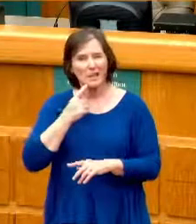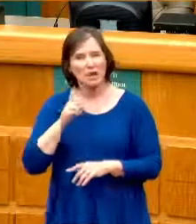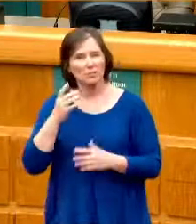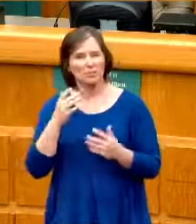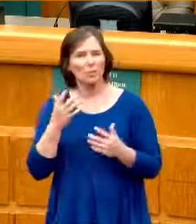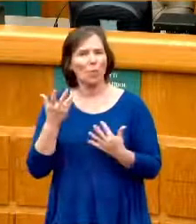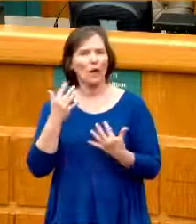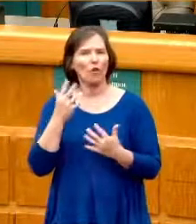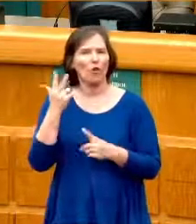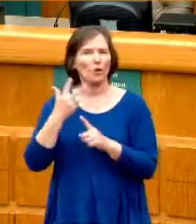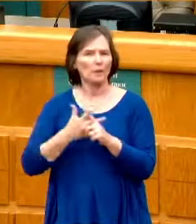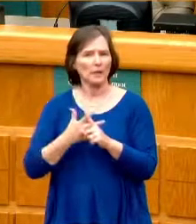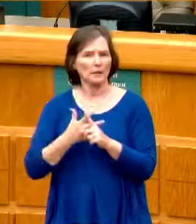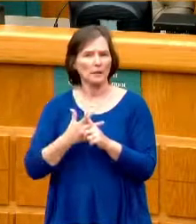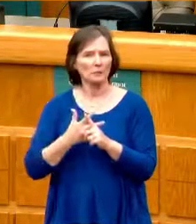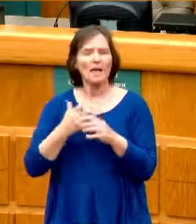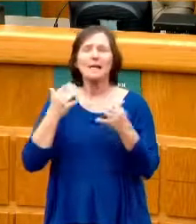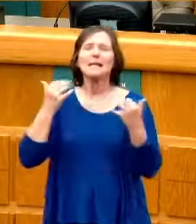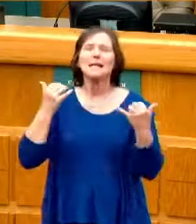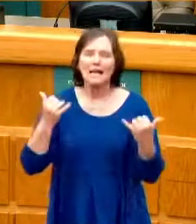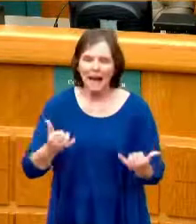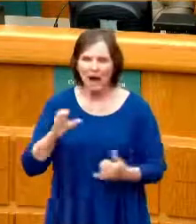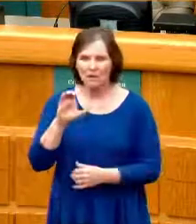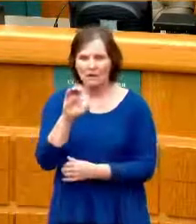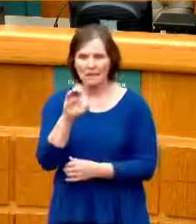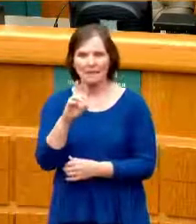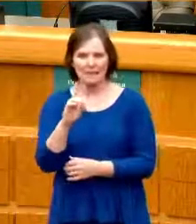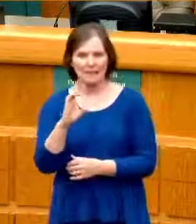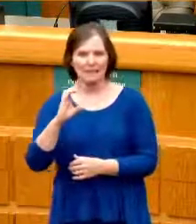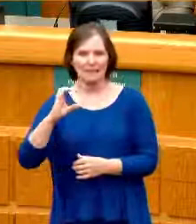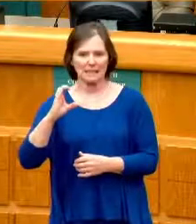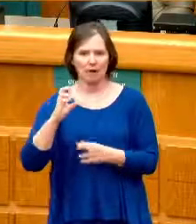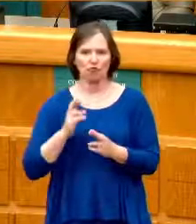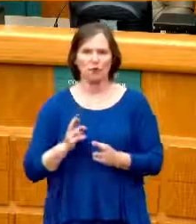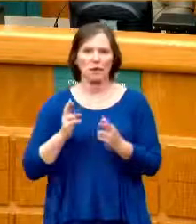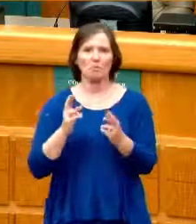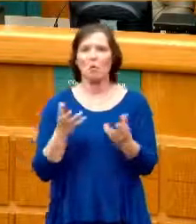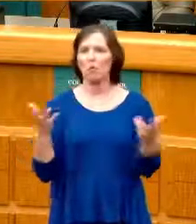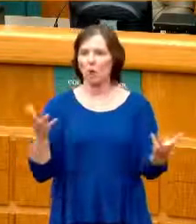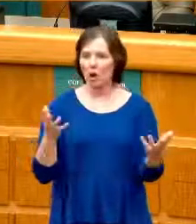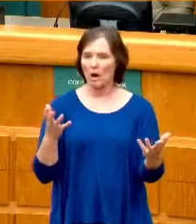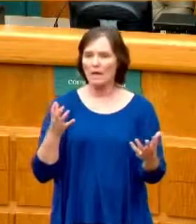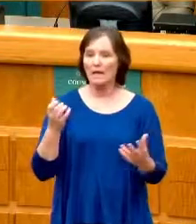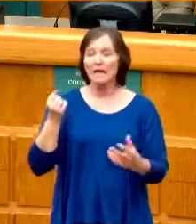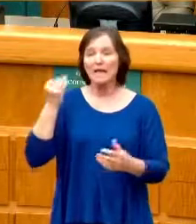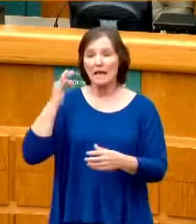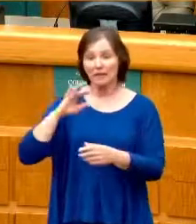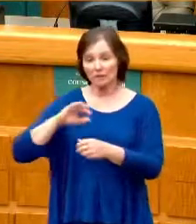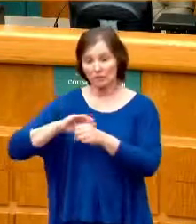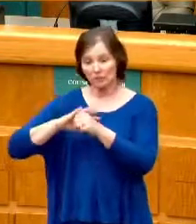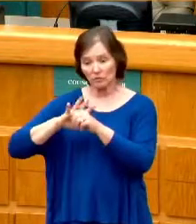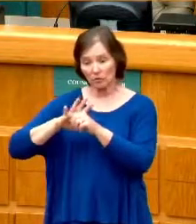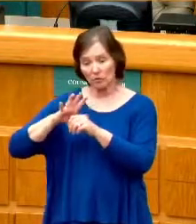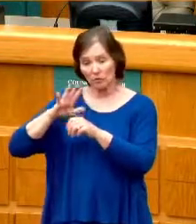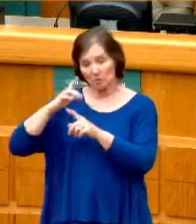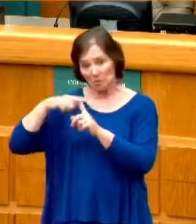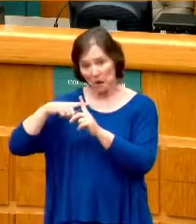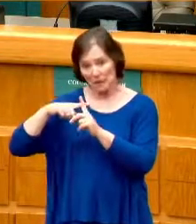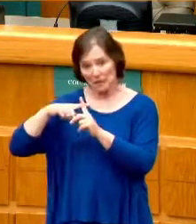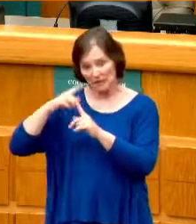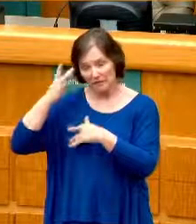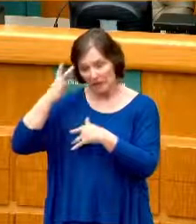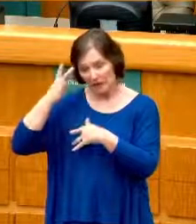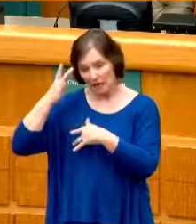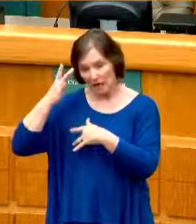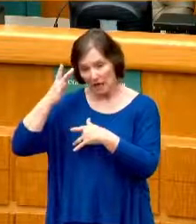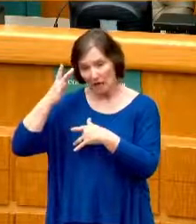that has since changed, the CDC guidelines, recommendations, and so now you can get your vaccine if you've had